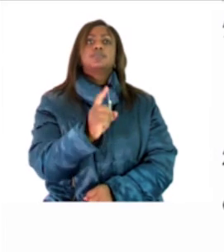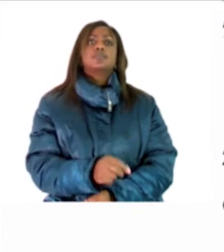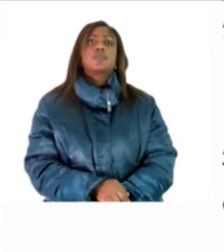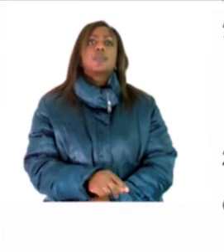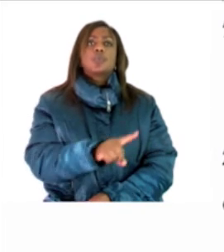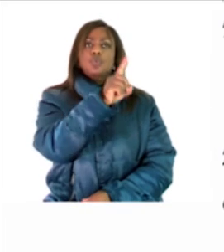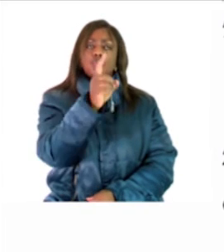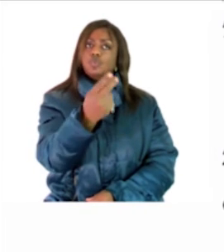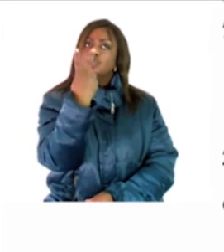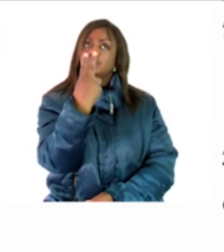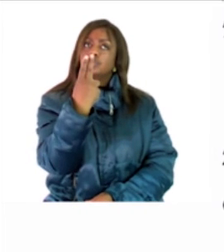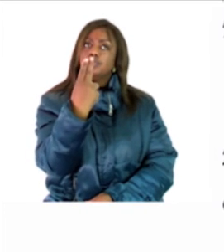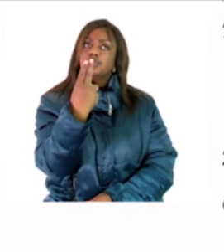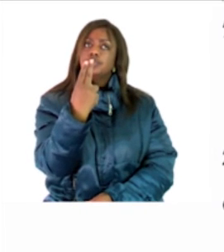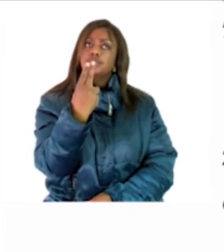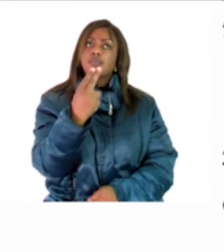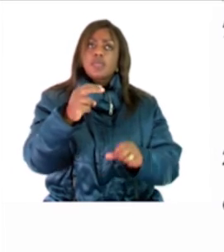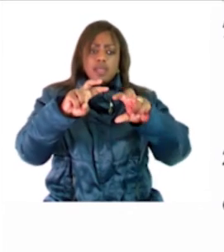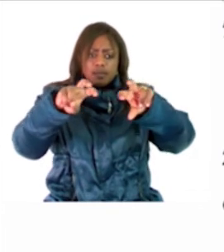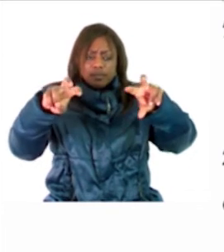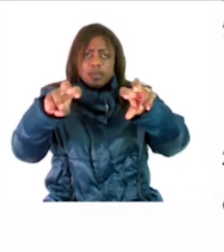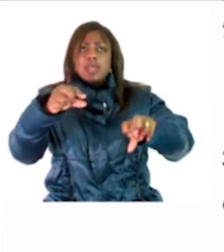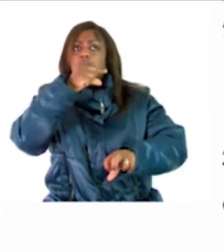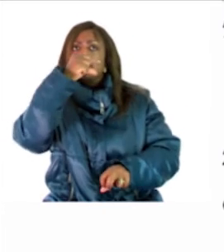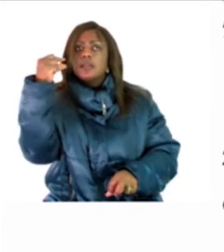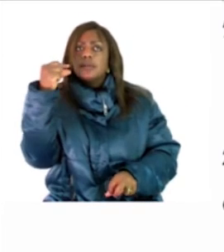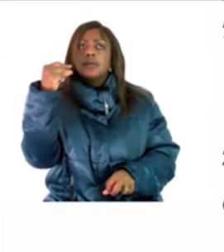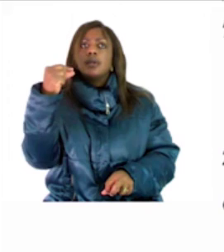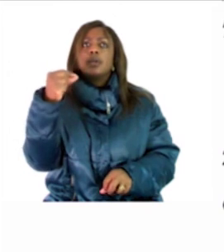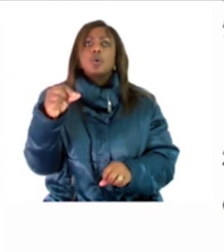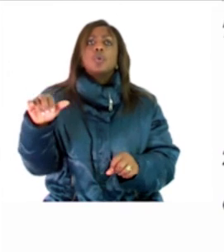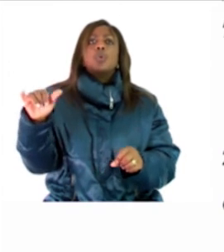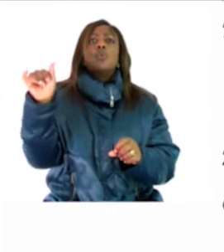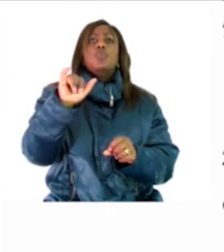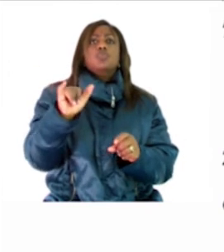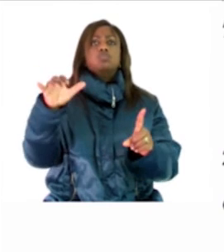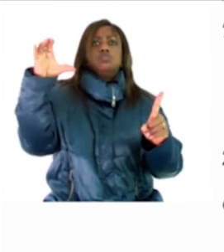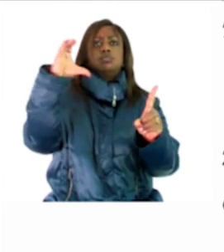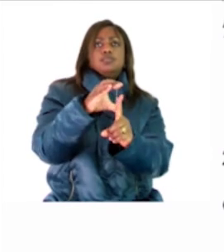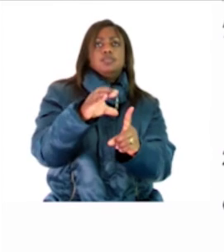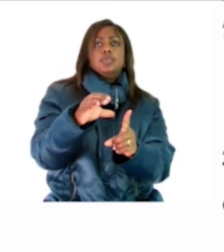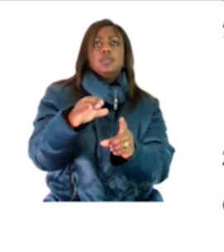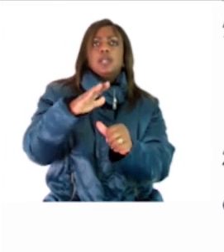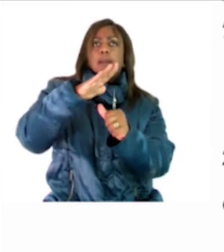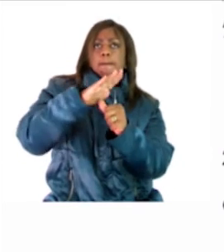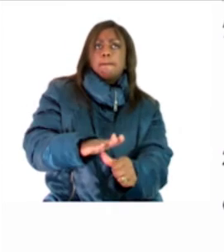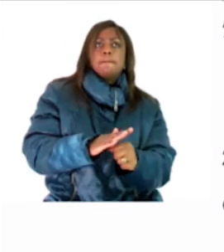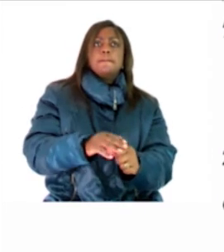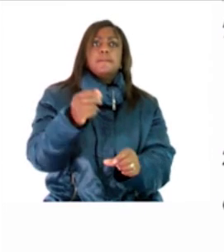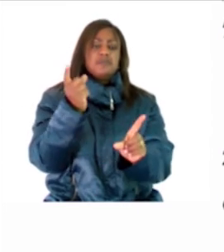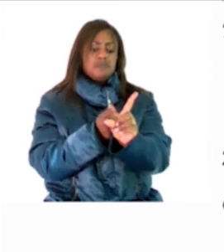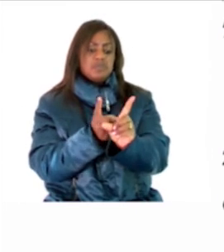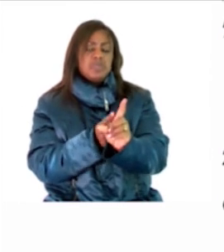2, we are going to identify and name one effect that the abuse of substances